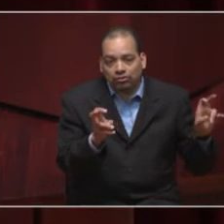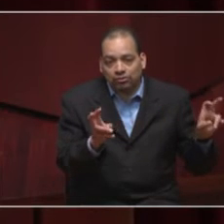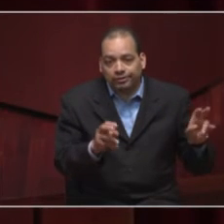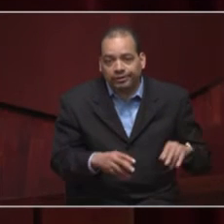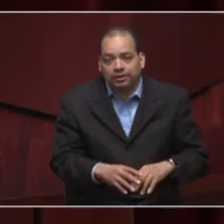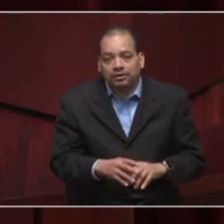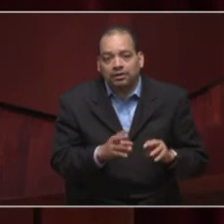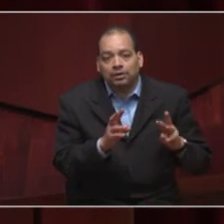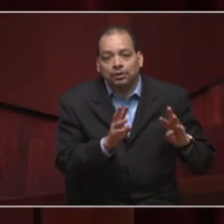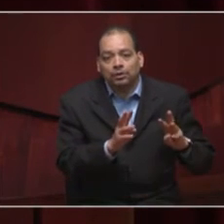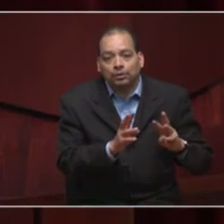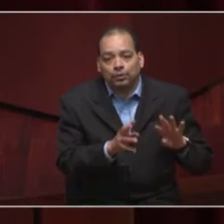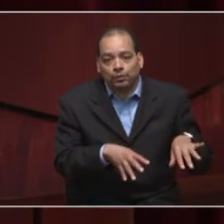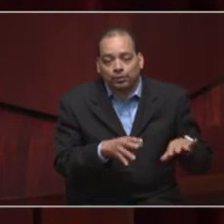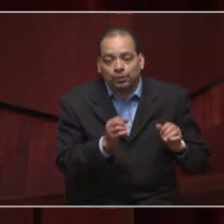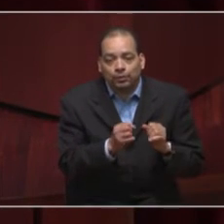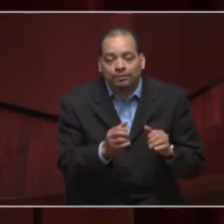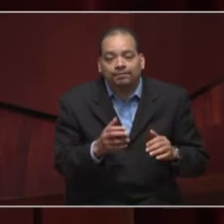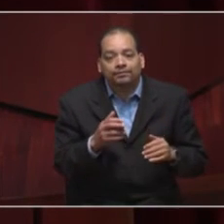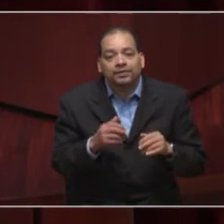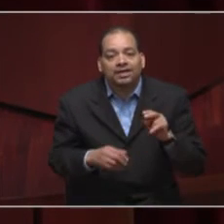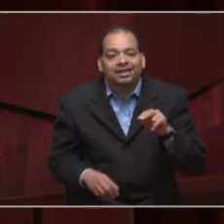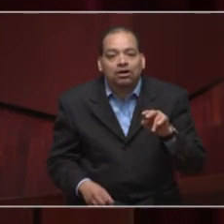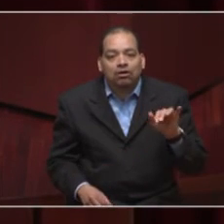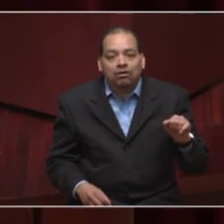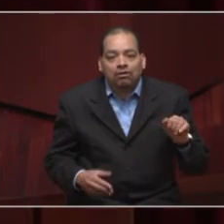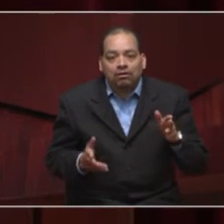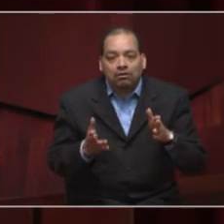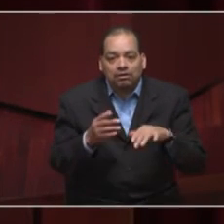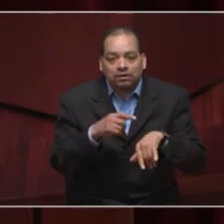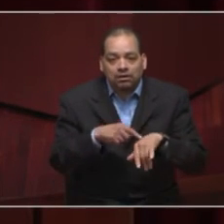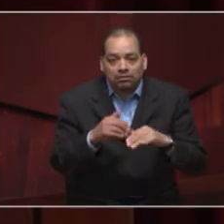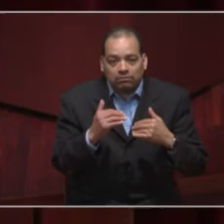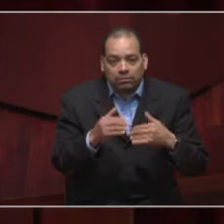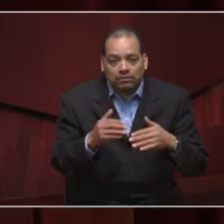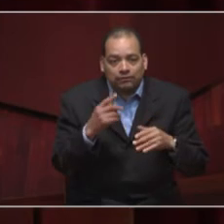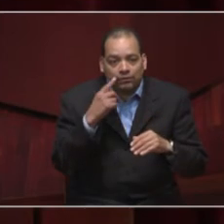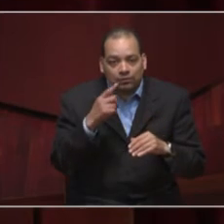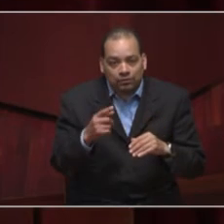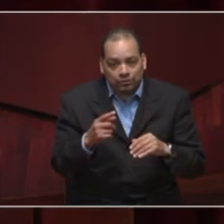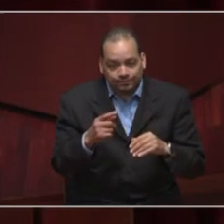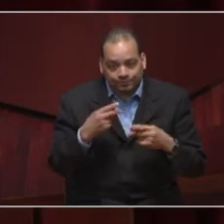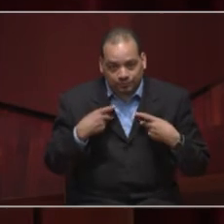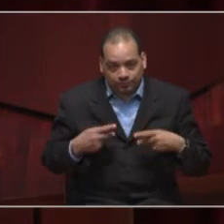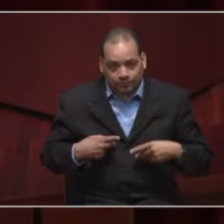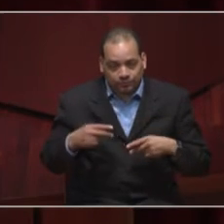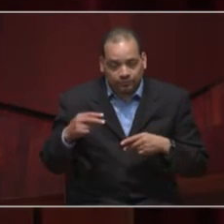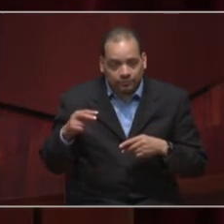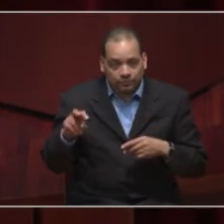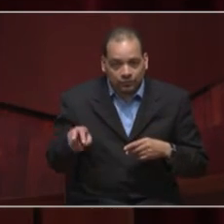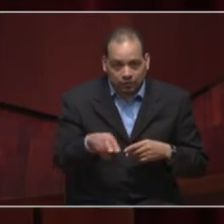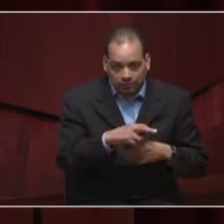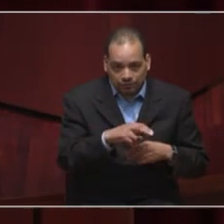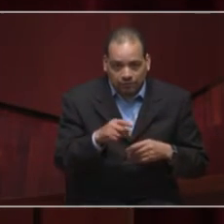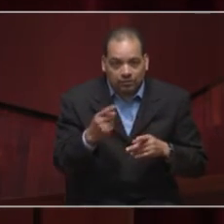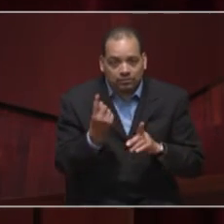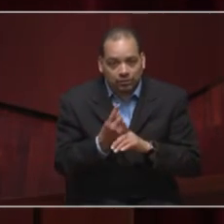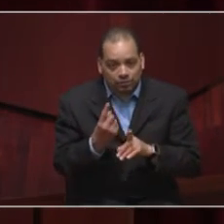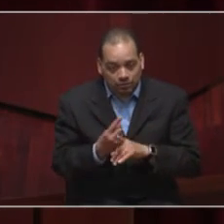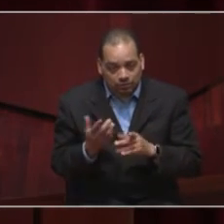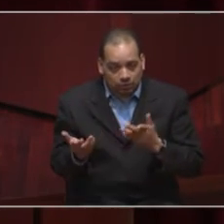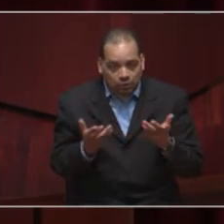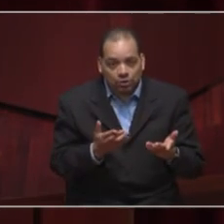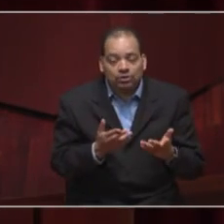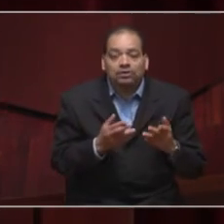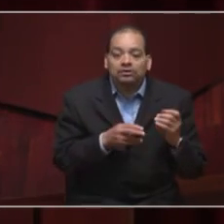NARA's deadline for physically transferring records that have been appropriately proposed by you, approved by the